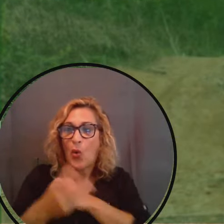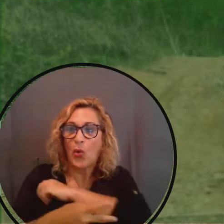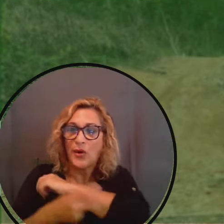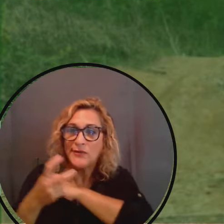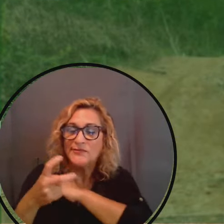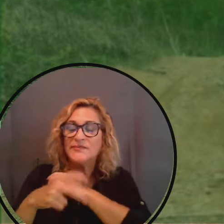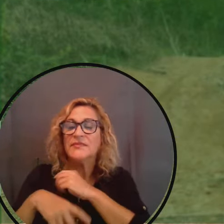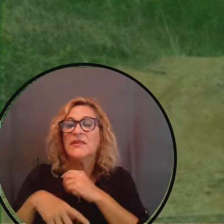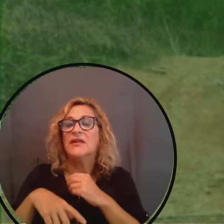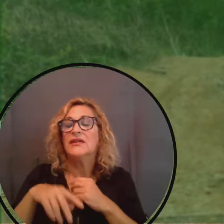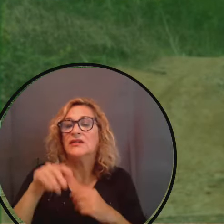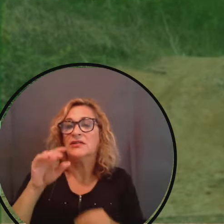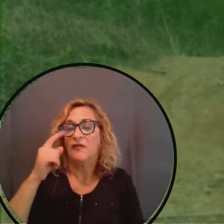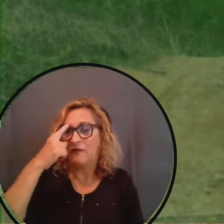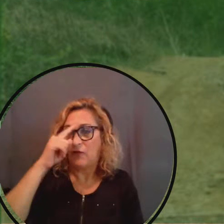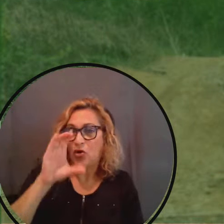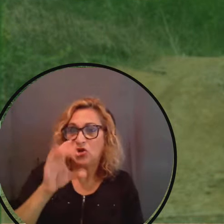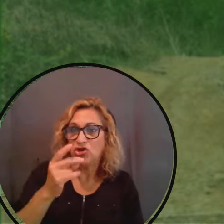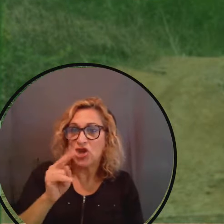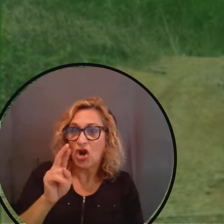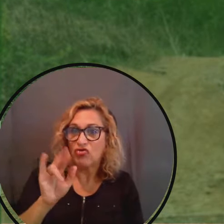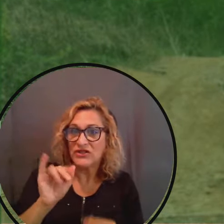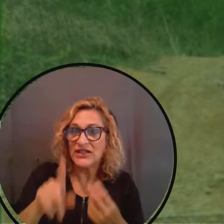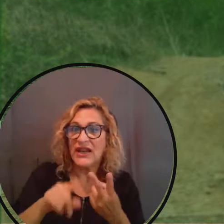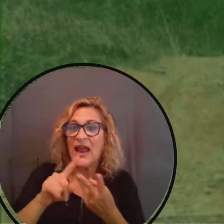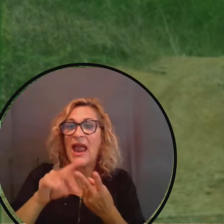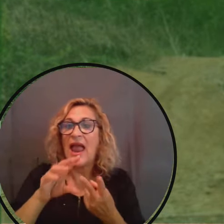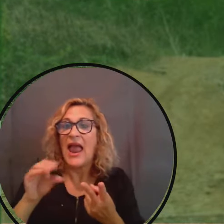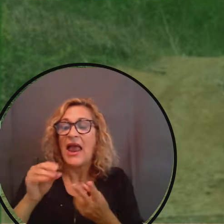charity fraud and money laundering.